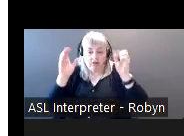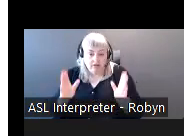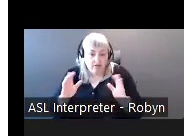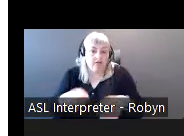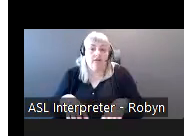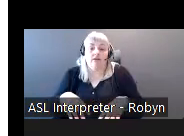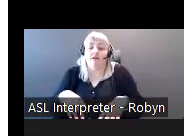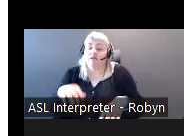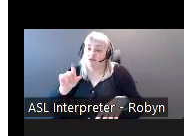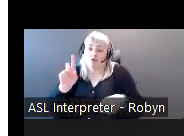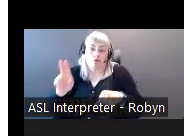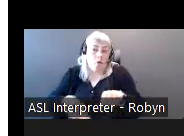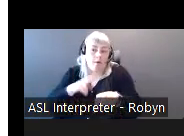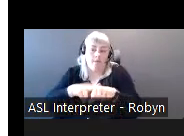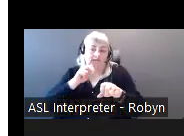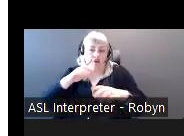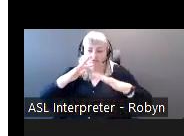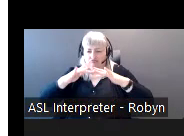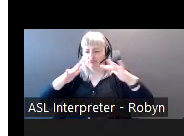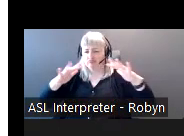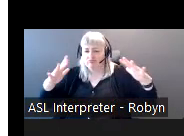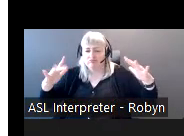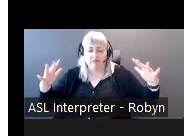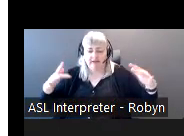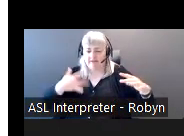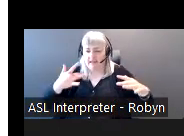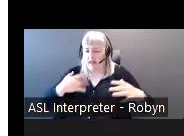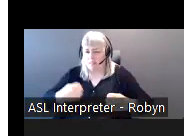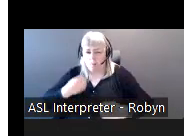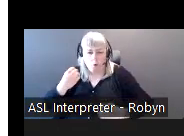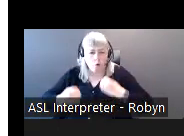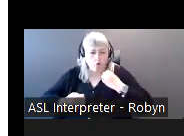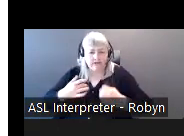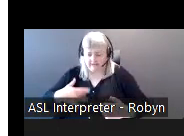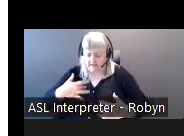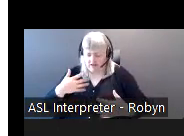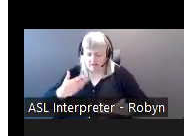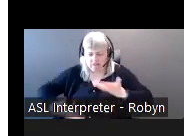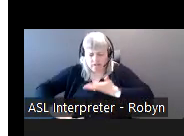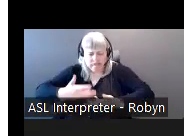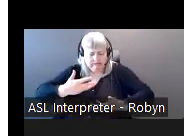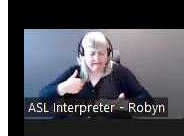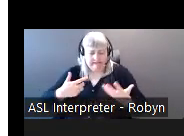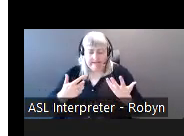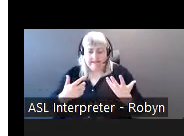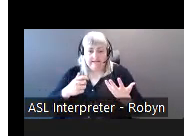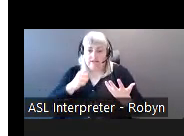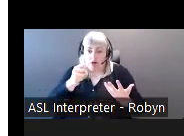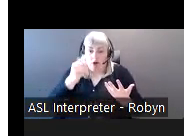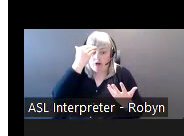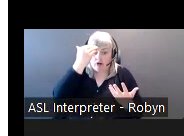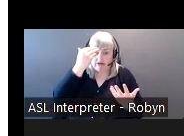normal for a variety of emotions, sensations to arise unconsciously